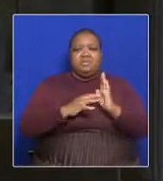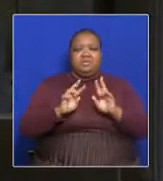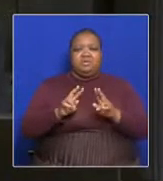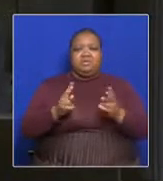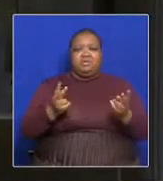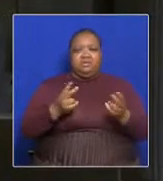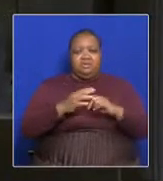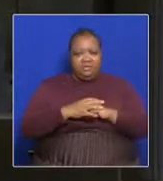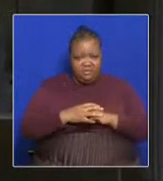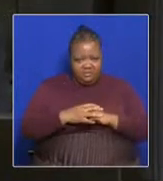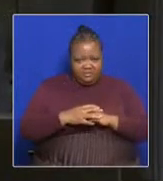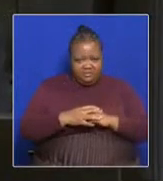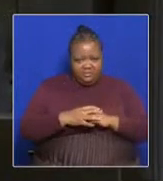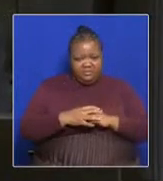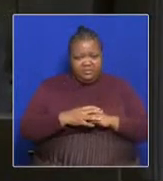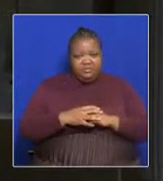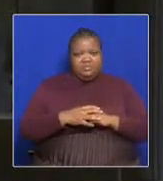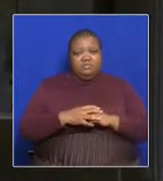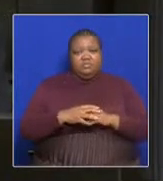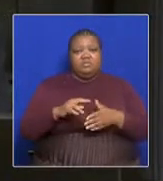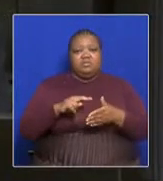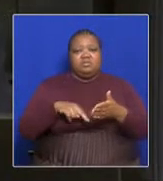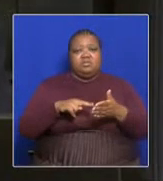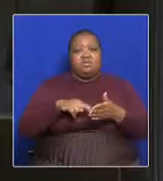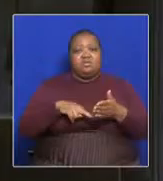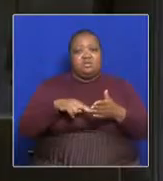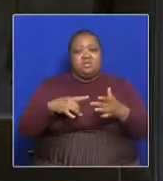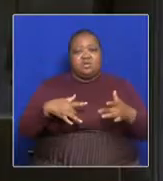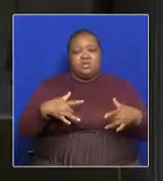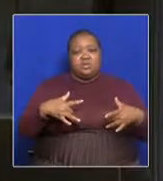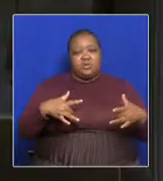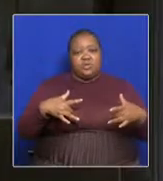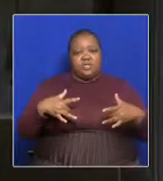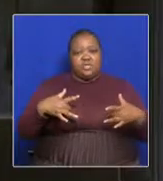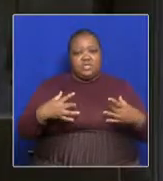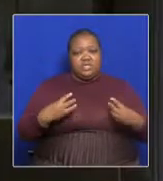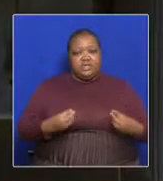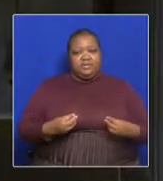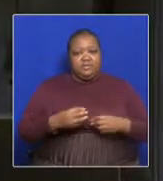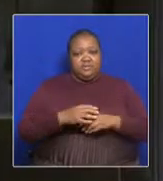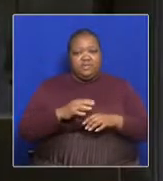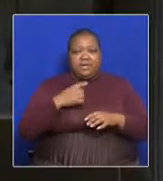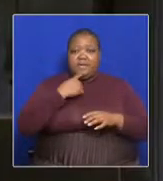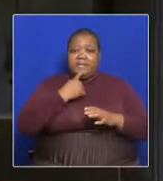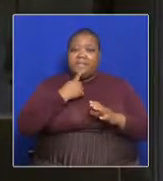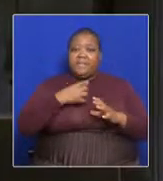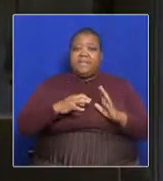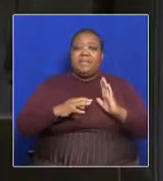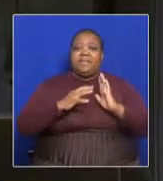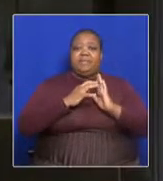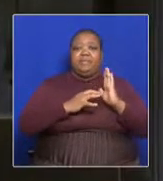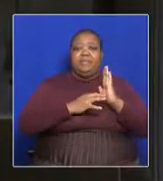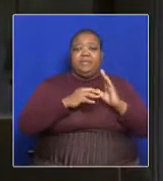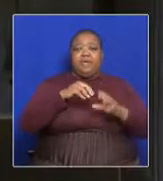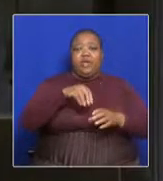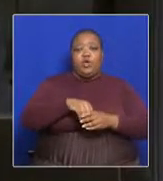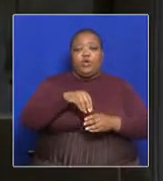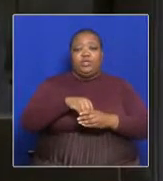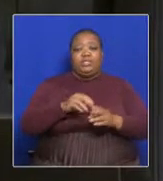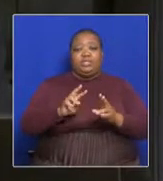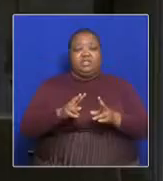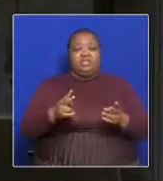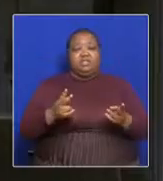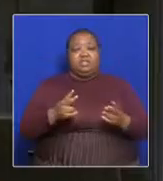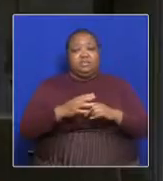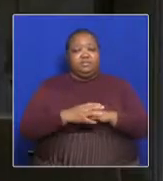Because I did read this with some concern. But the content is different. If you look at the